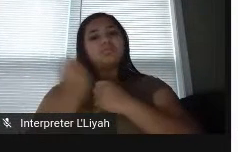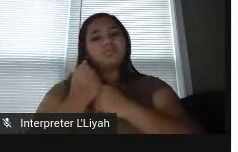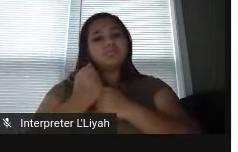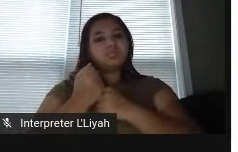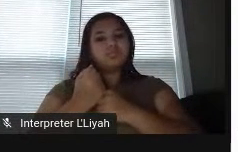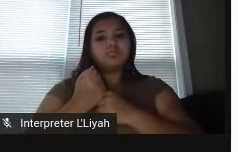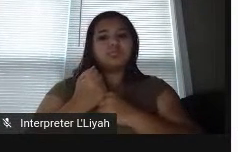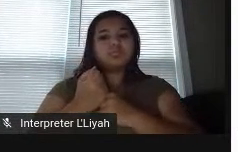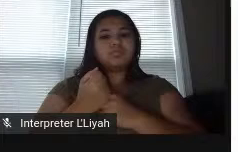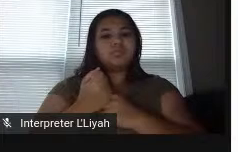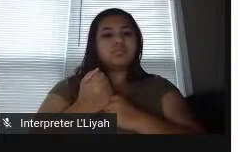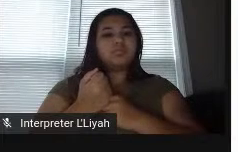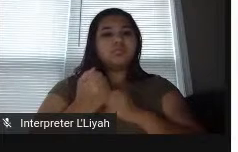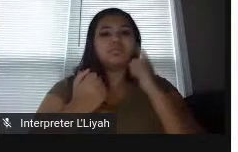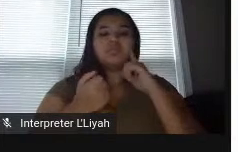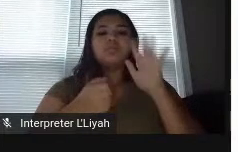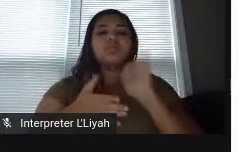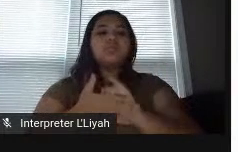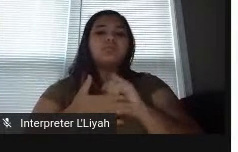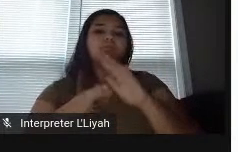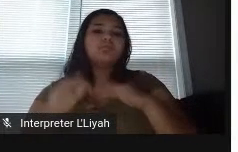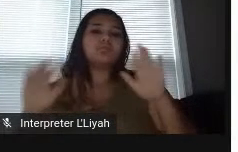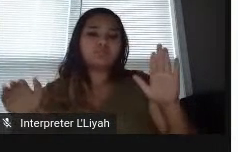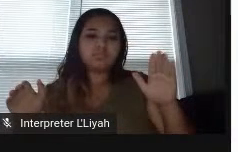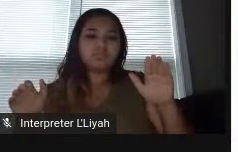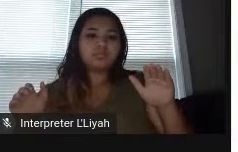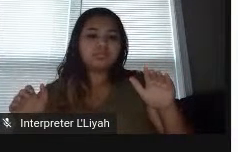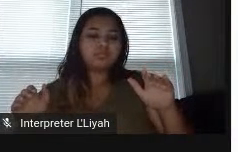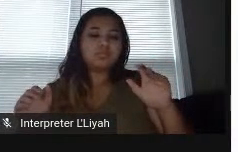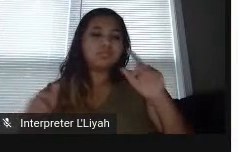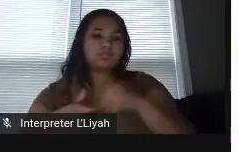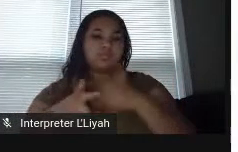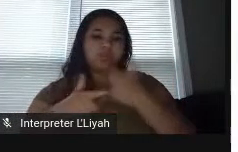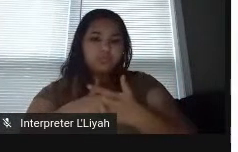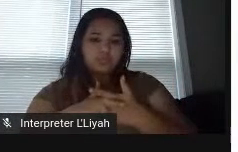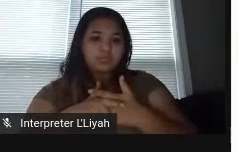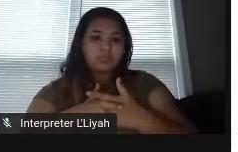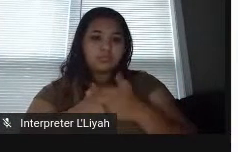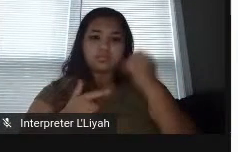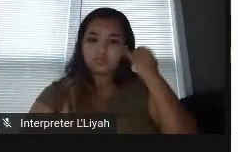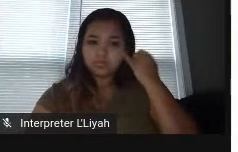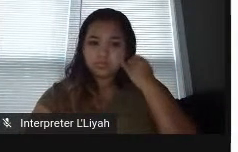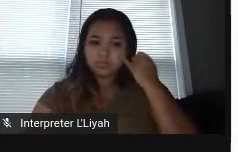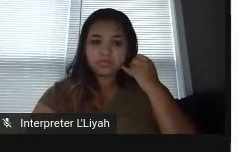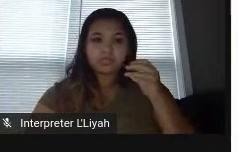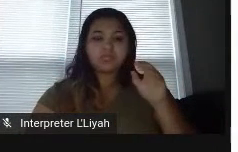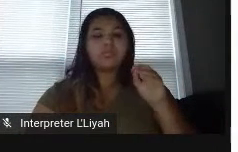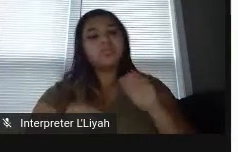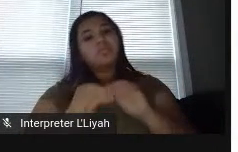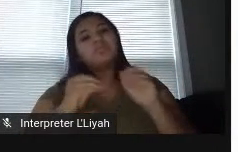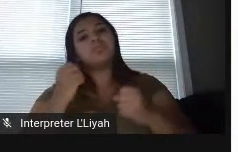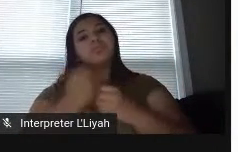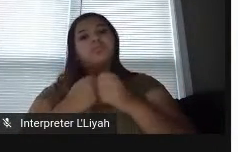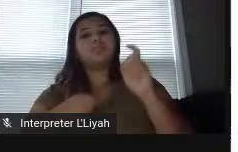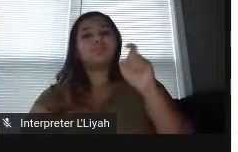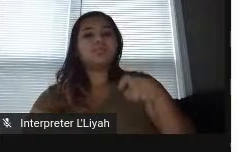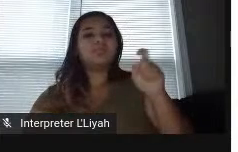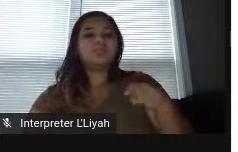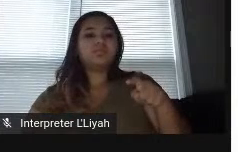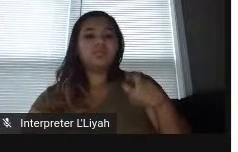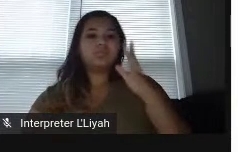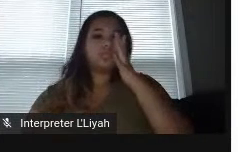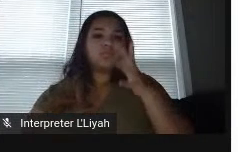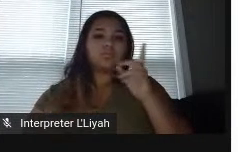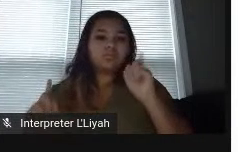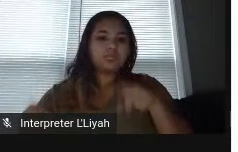support for that child. And then if more support is needed, they